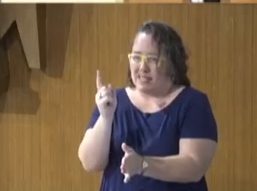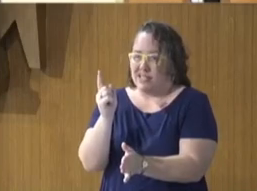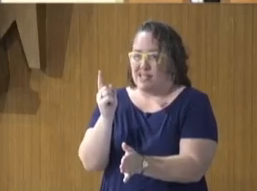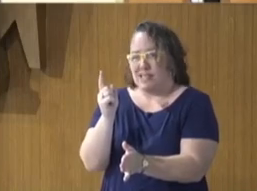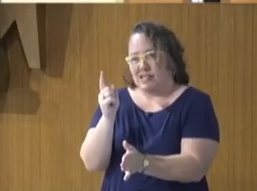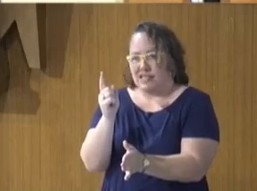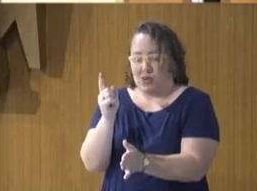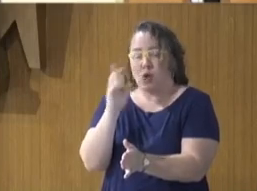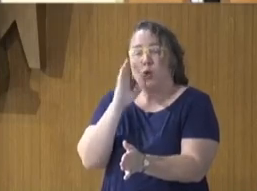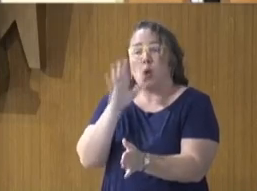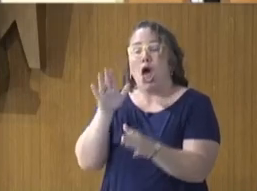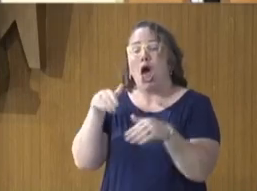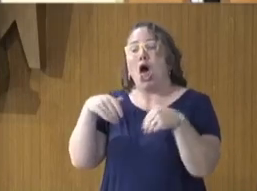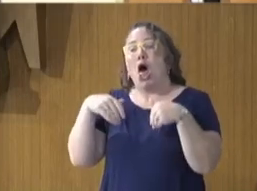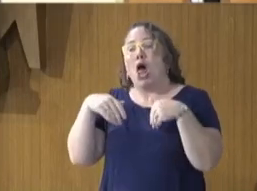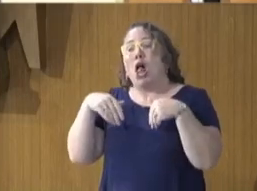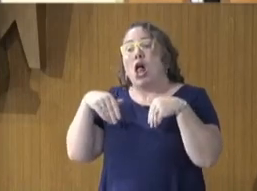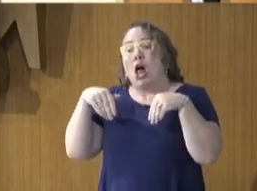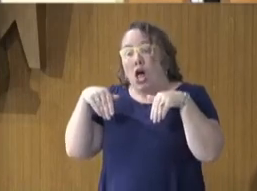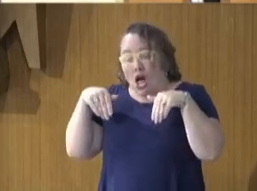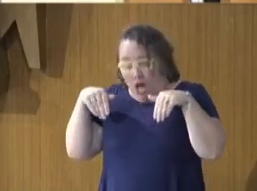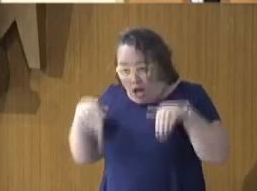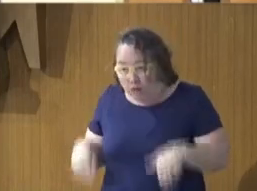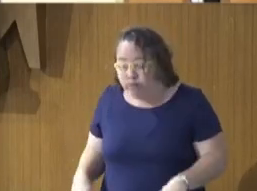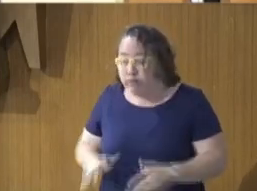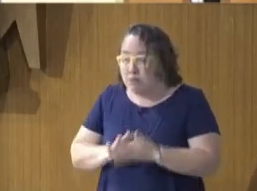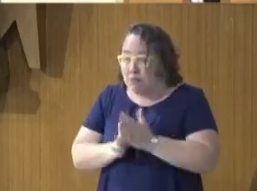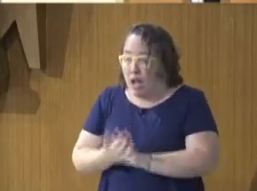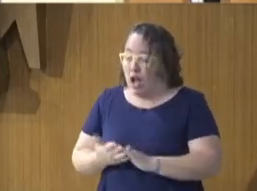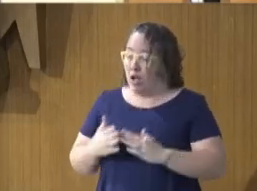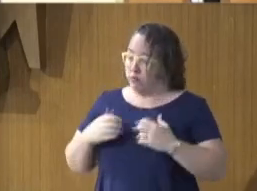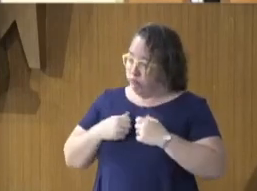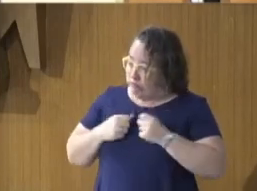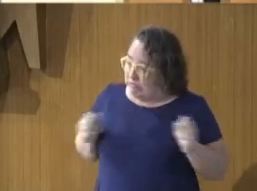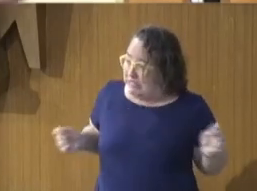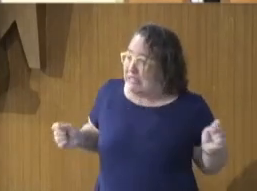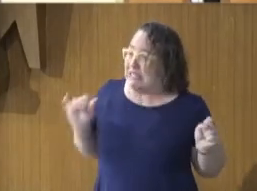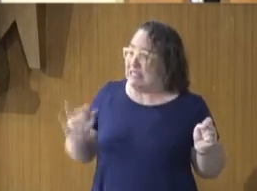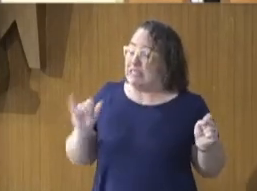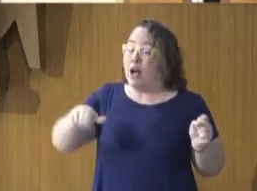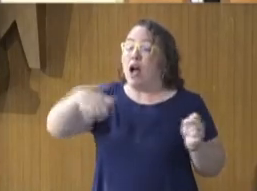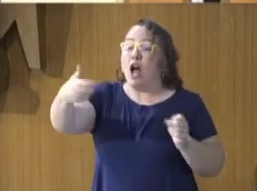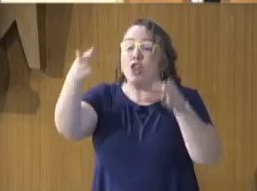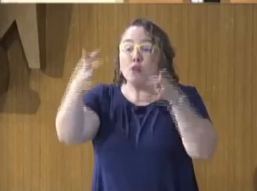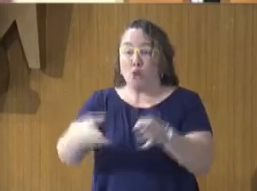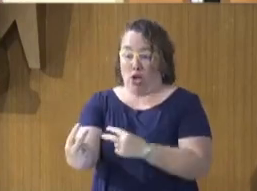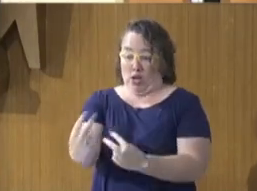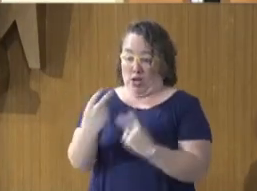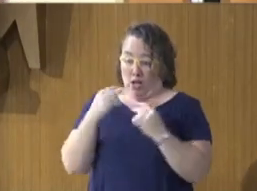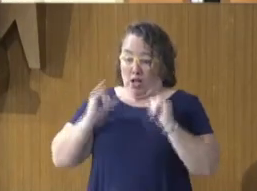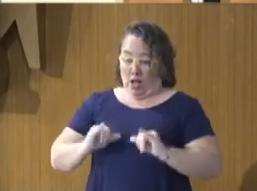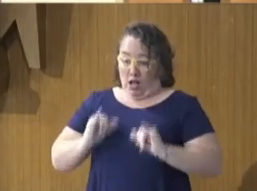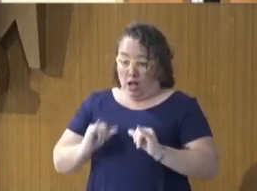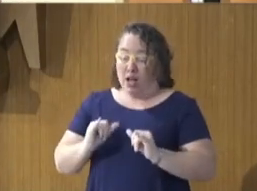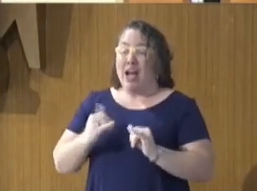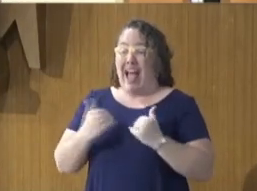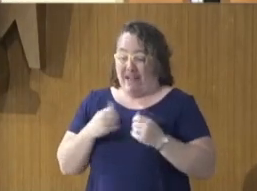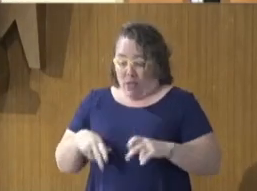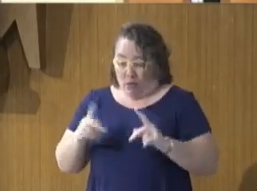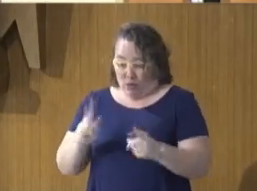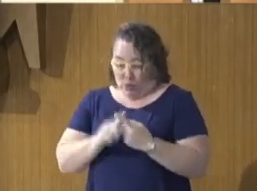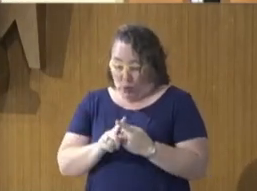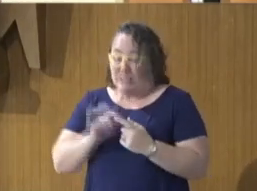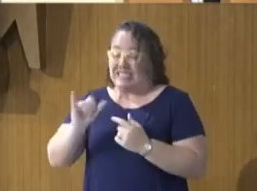I'll drop the facade, and I'll be vulnerable, and maybe this other person will be able to hold space for